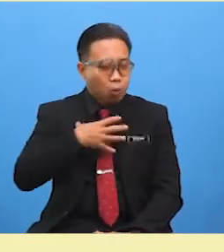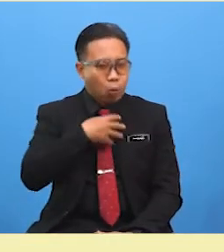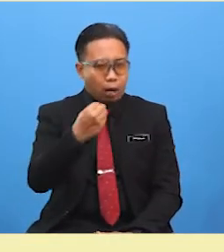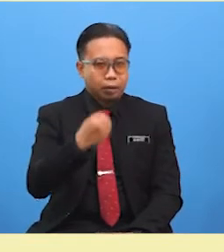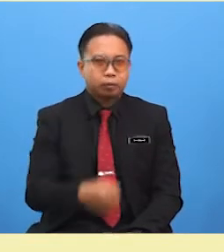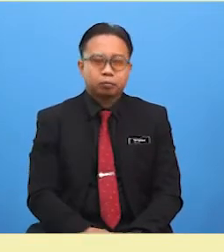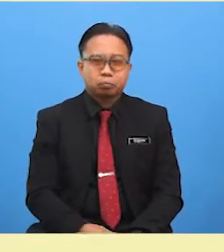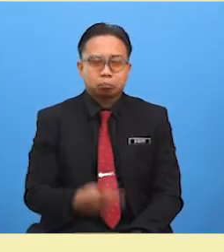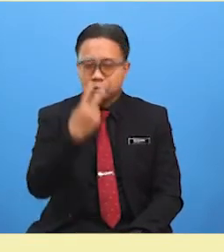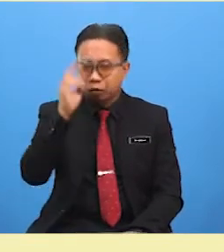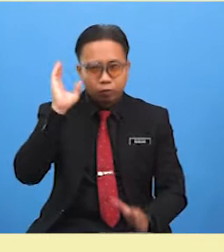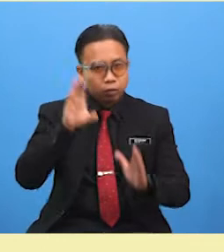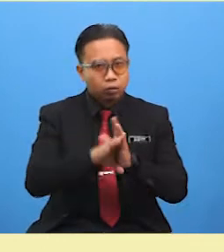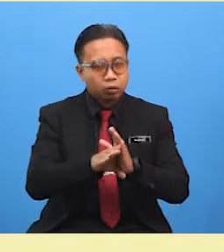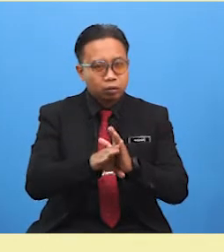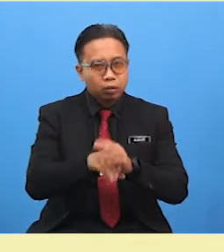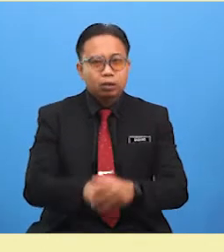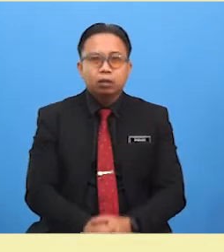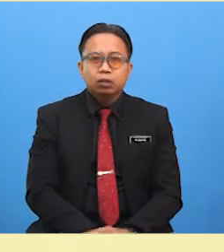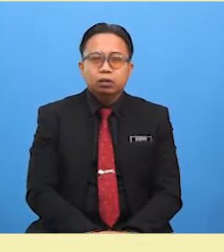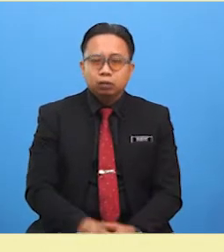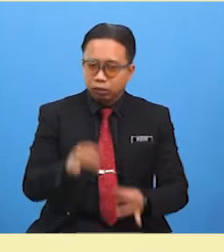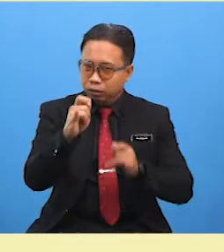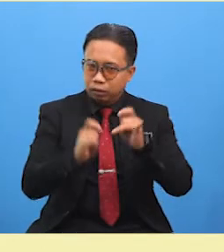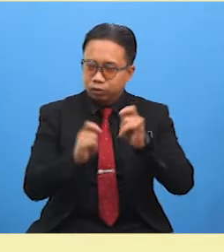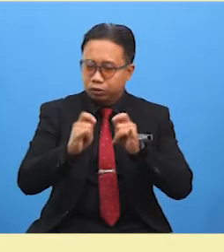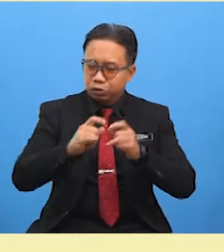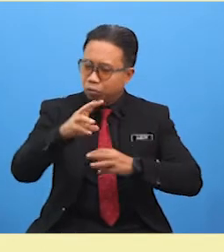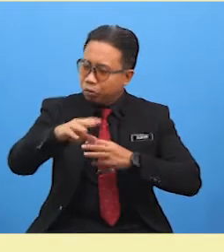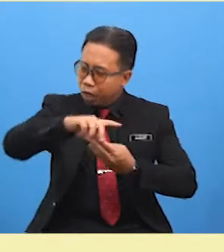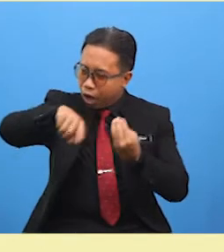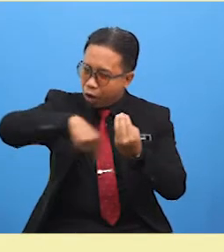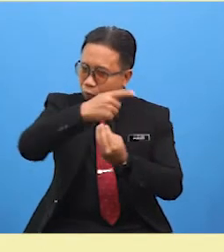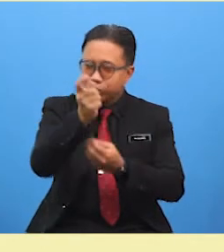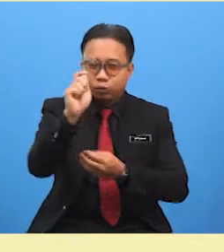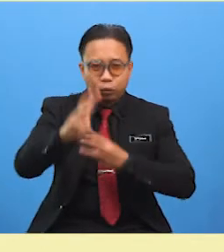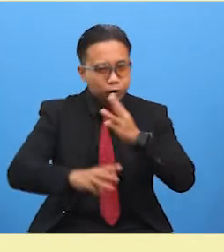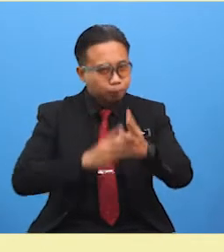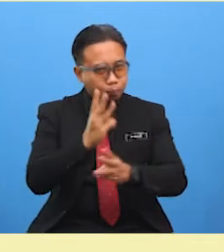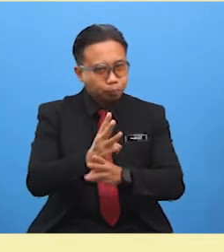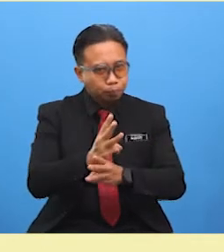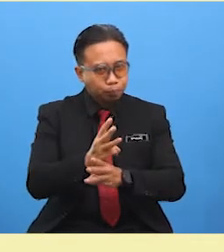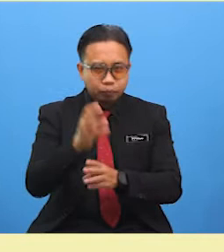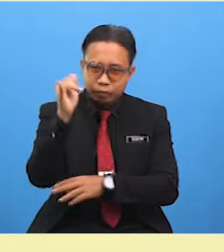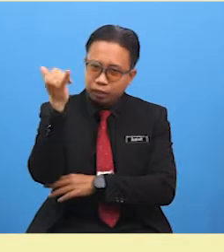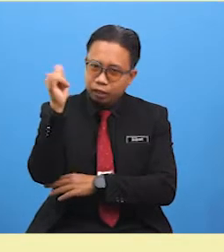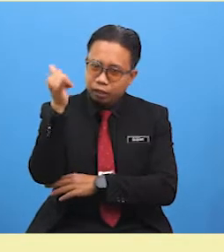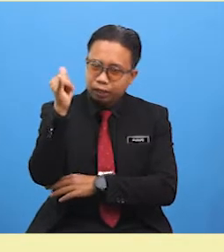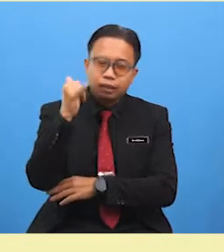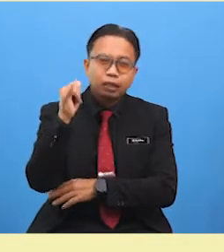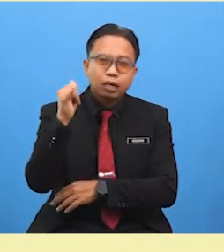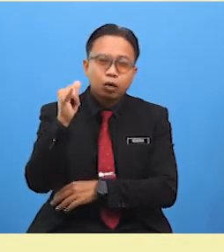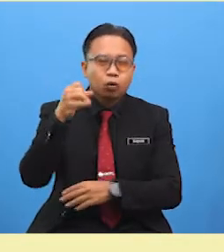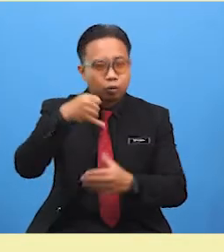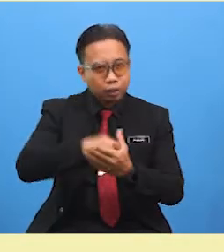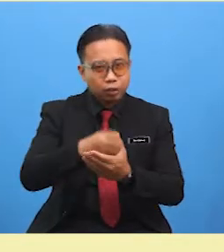this photo, I have attached taxis from all around the world. The one in yellow is a taxi in the